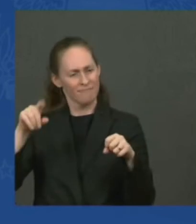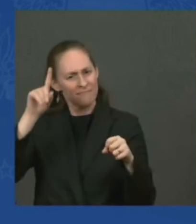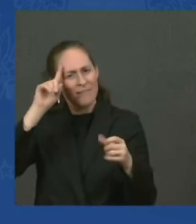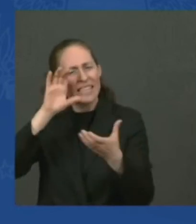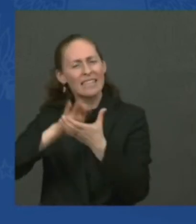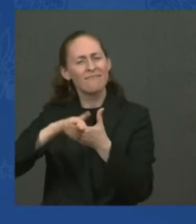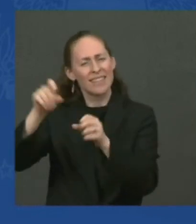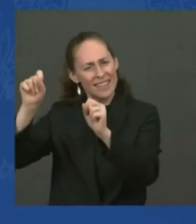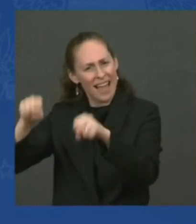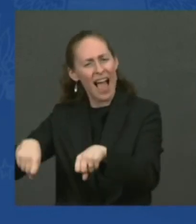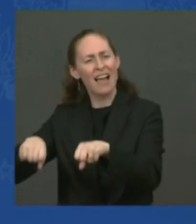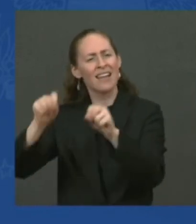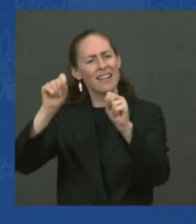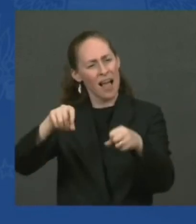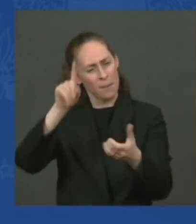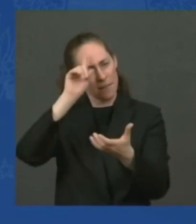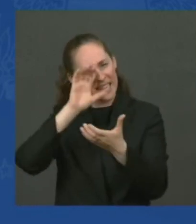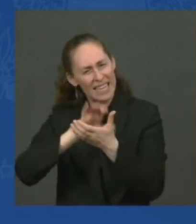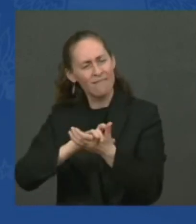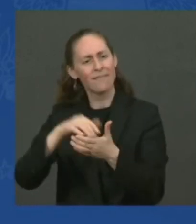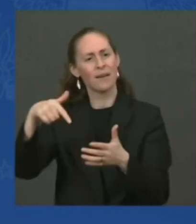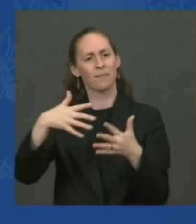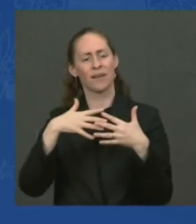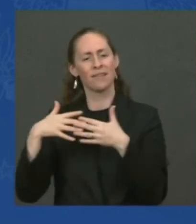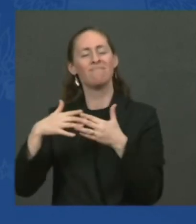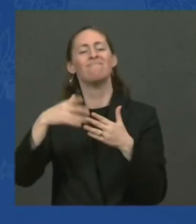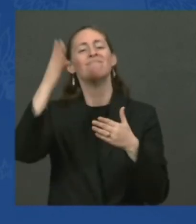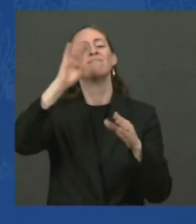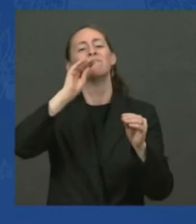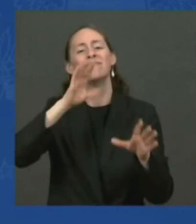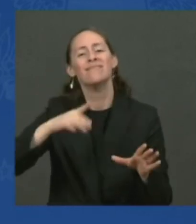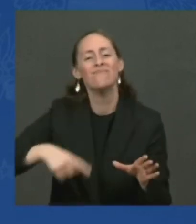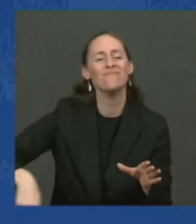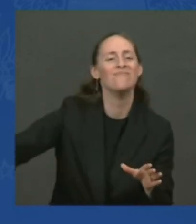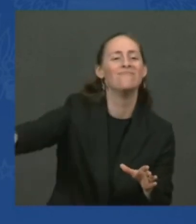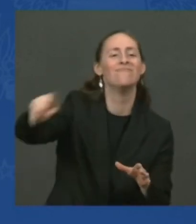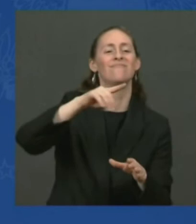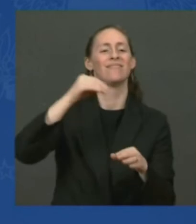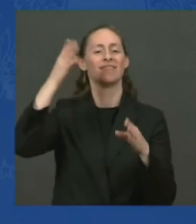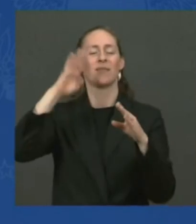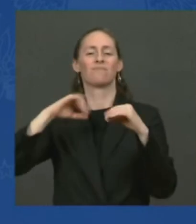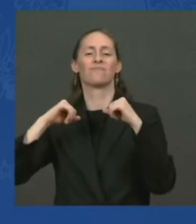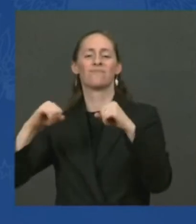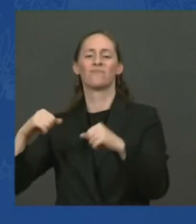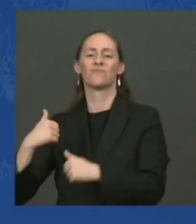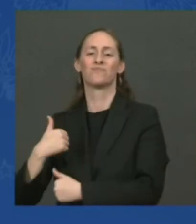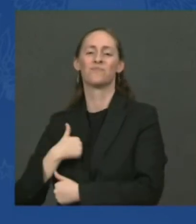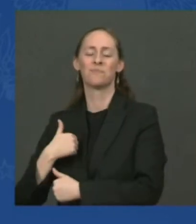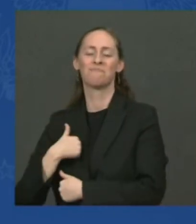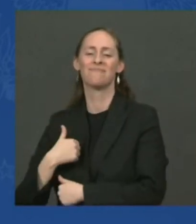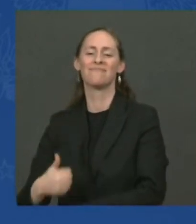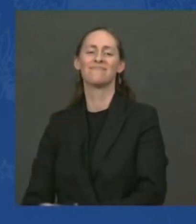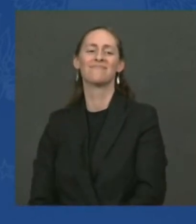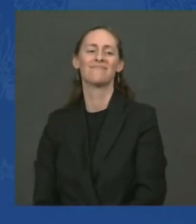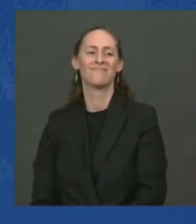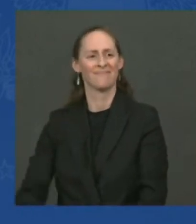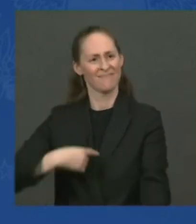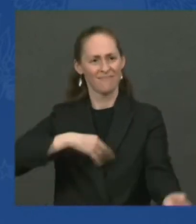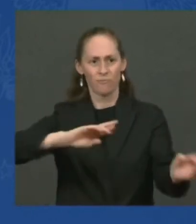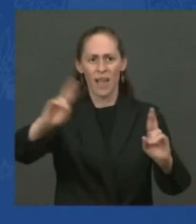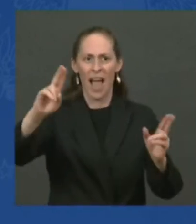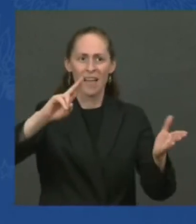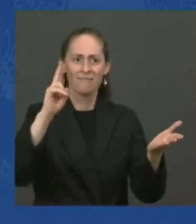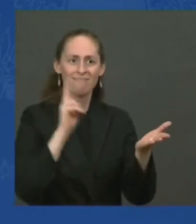let's believe in America. God bless you all, and may God protect our troops. Now let me sign this bipartisan bill.